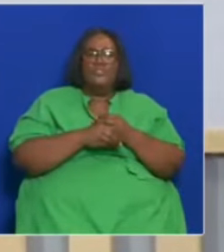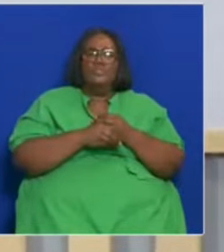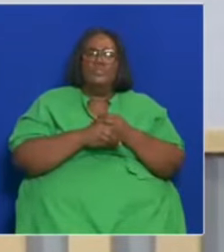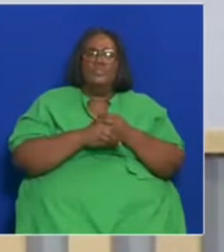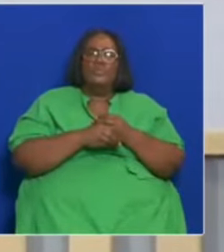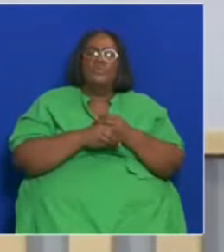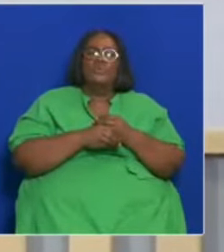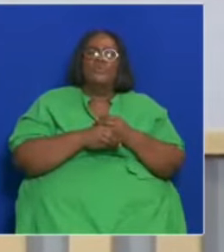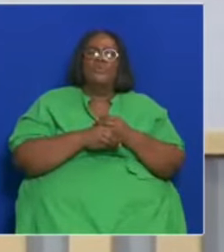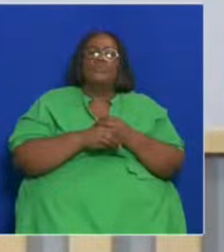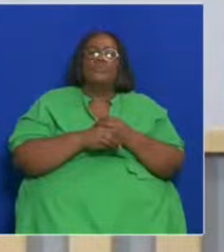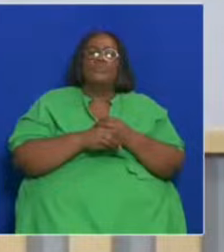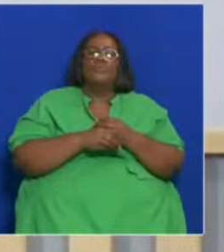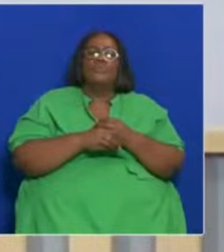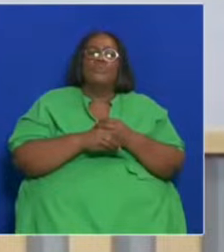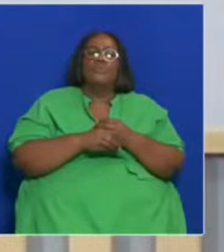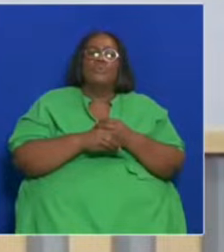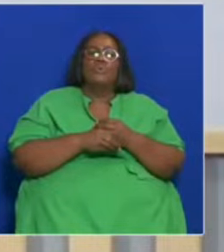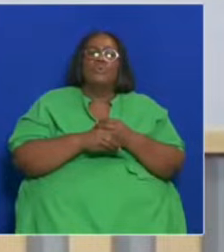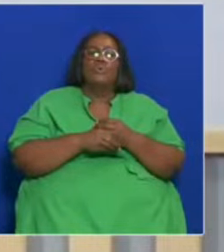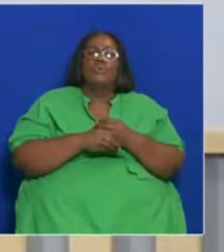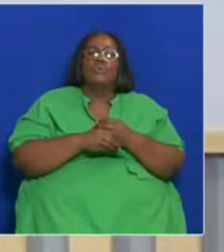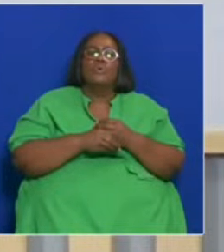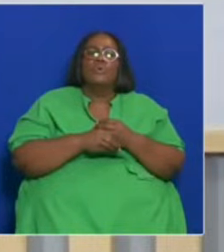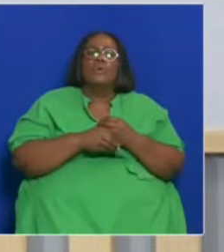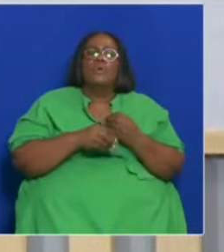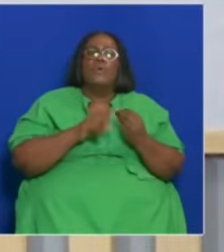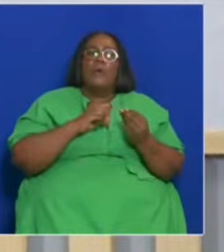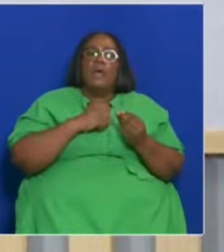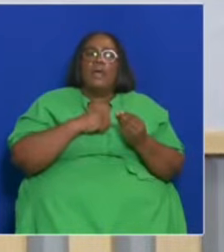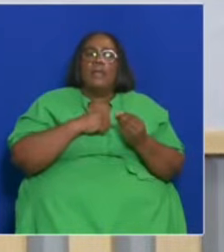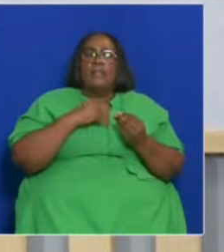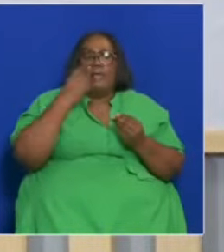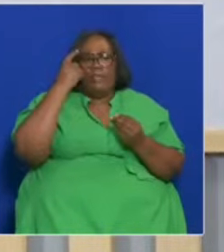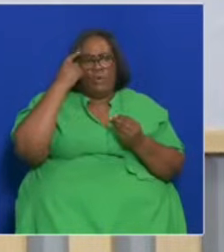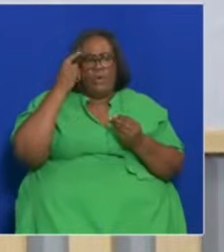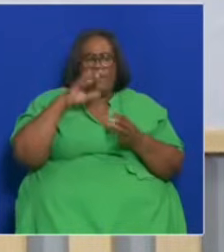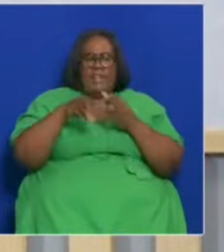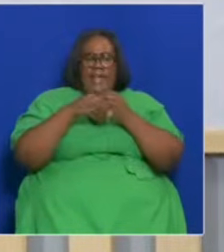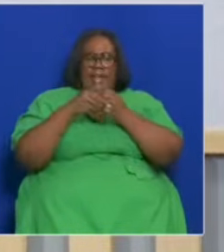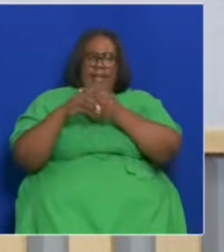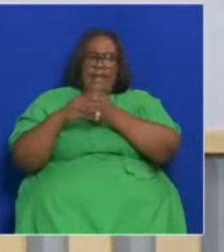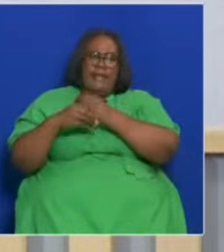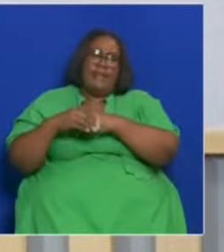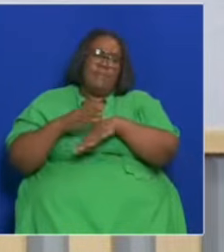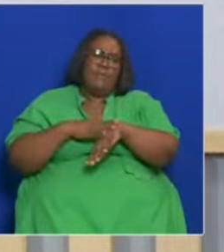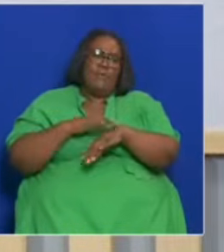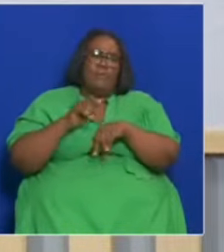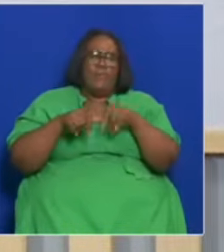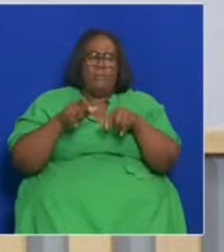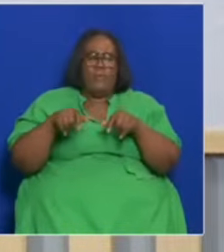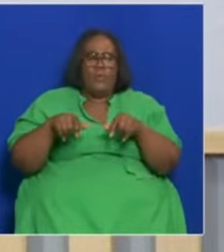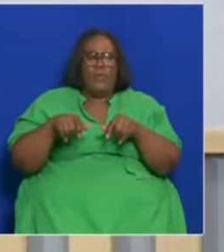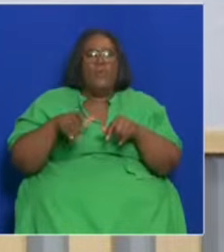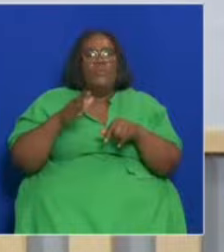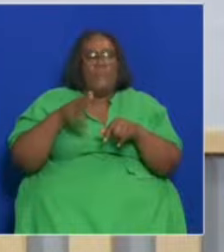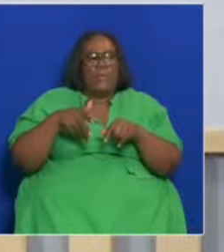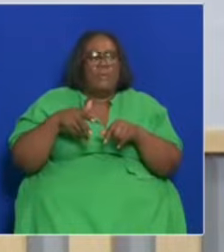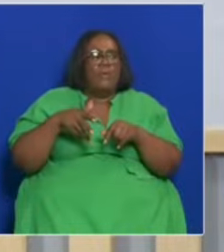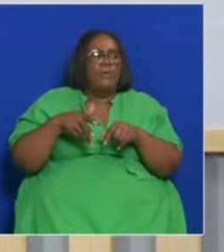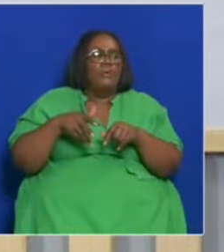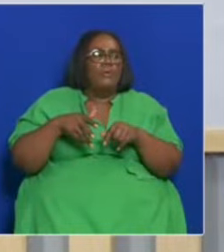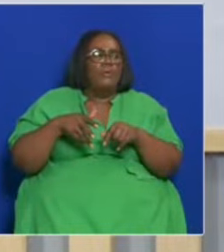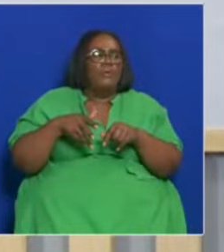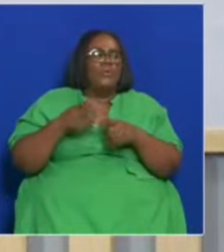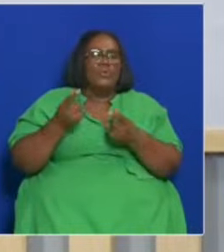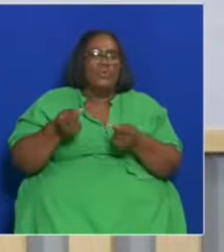and there was a fear that when they add further accused, they might face a 342A application by the defense. So they didn't